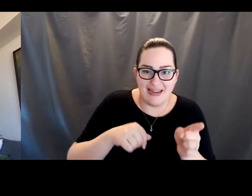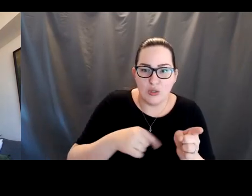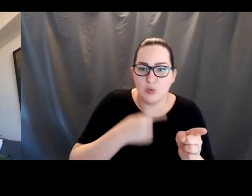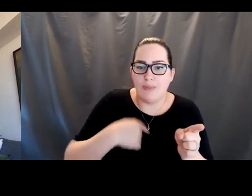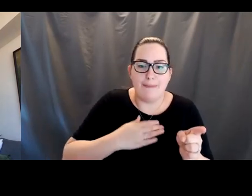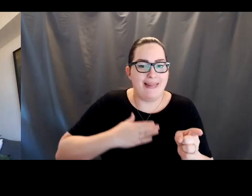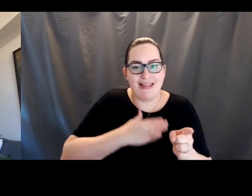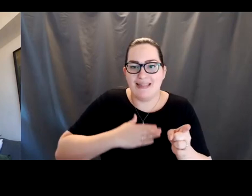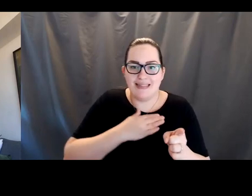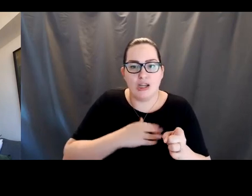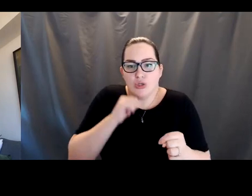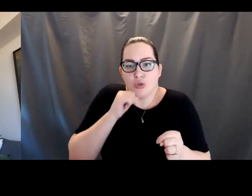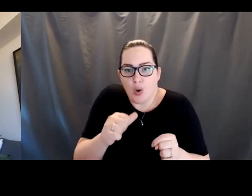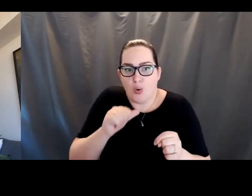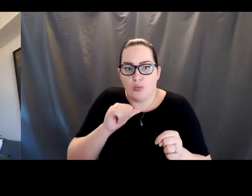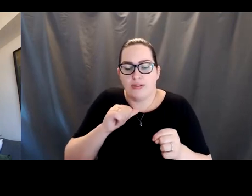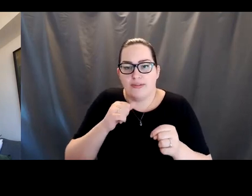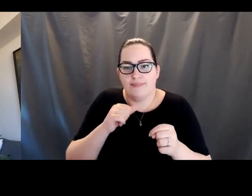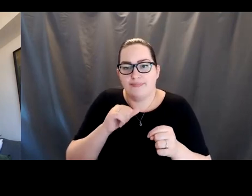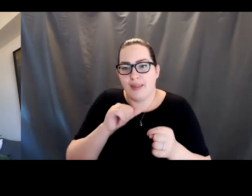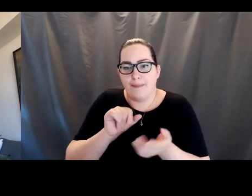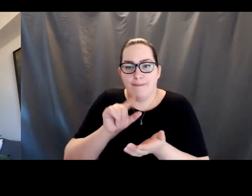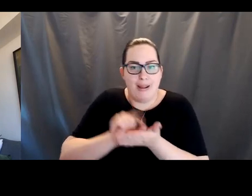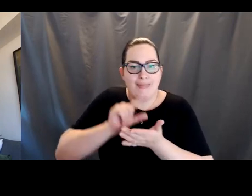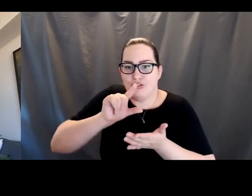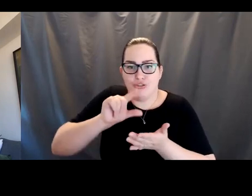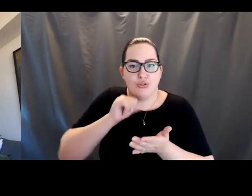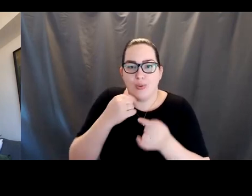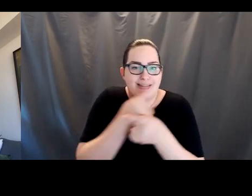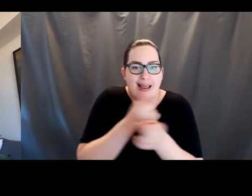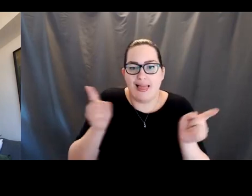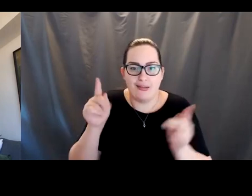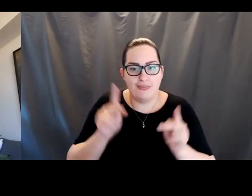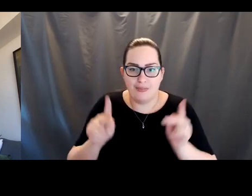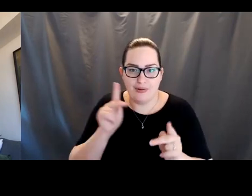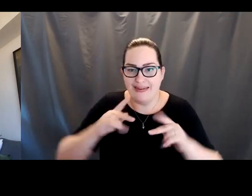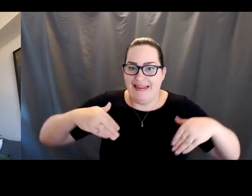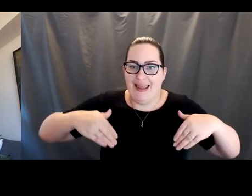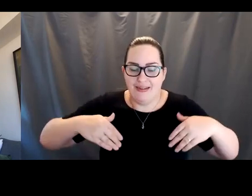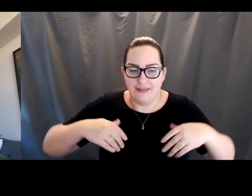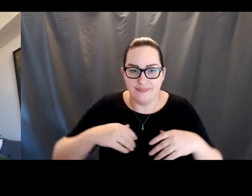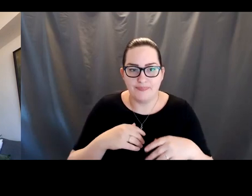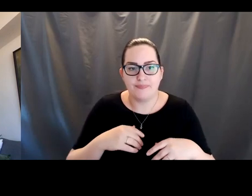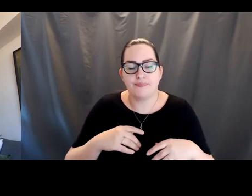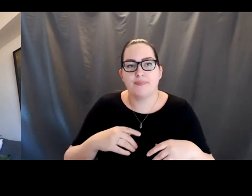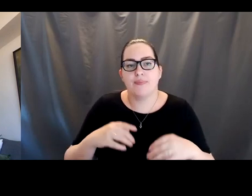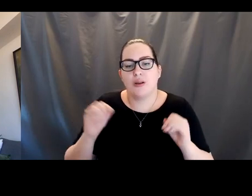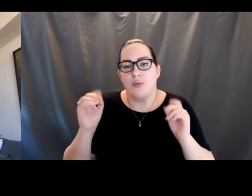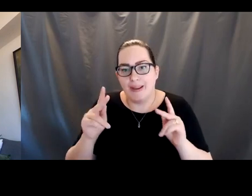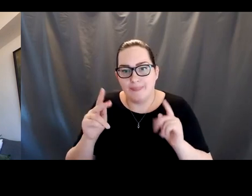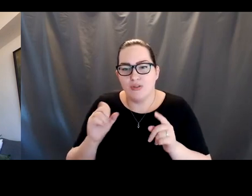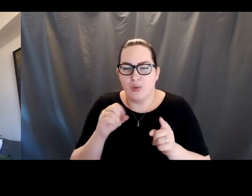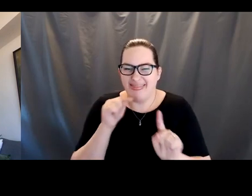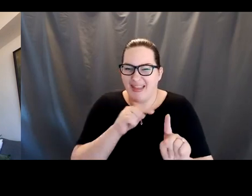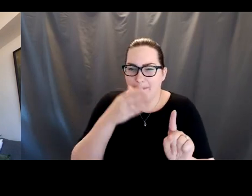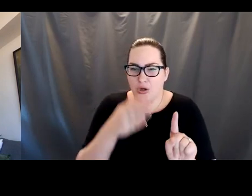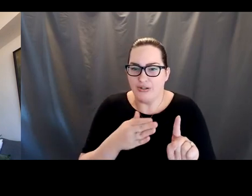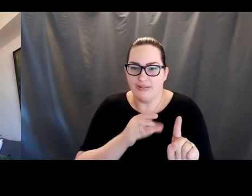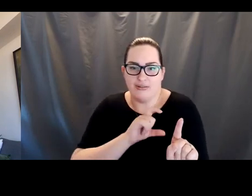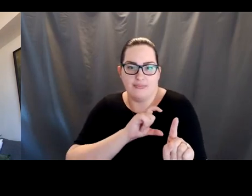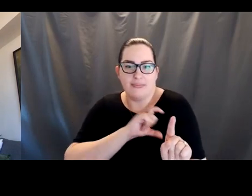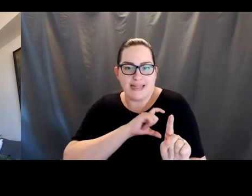said, stay longer. I'd been there a couple of weeks, and he said, stay a few more days because I think this weekend I can get the arrest warrant signed and make the arrests. And